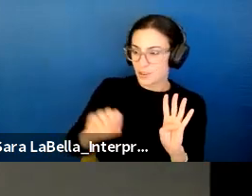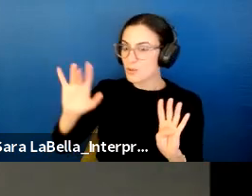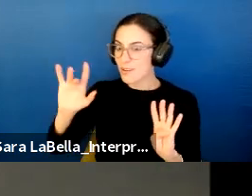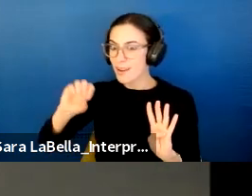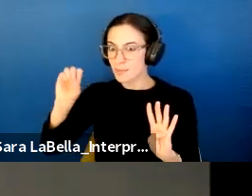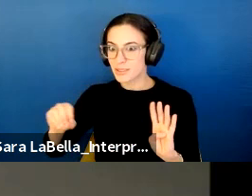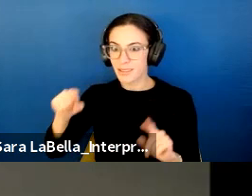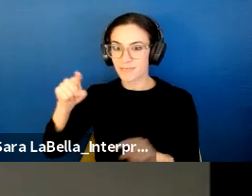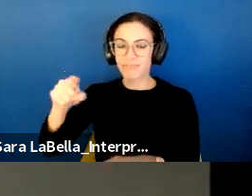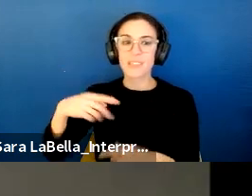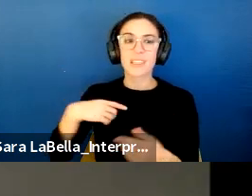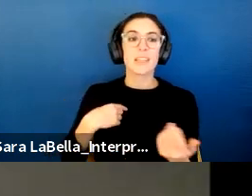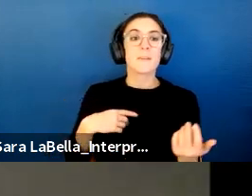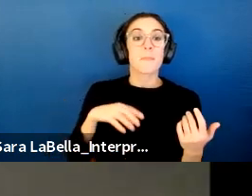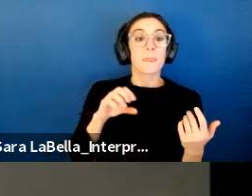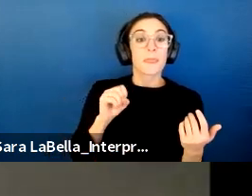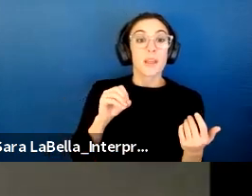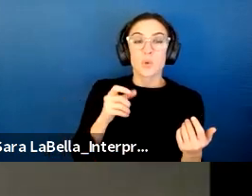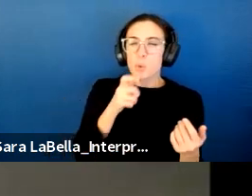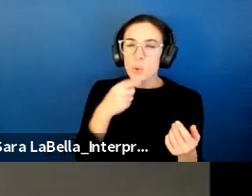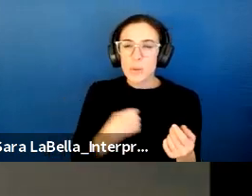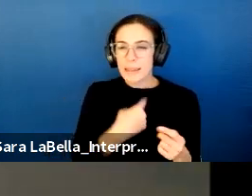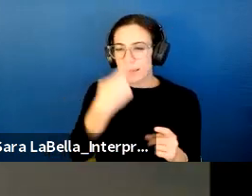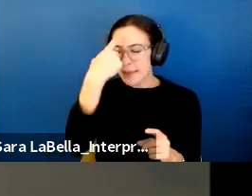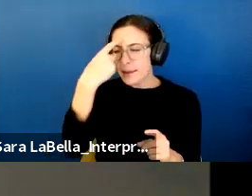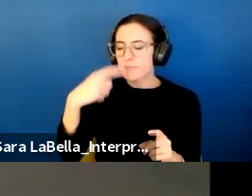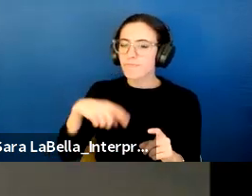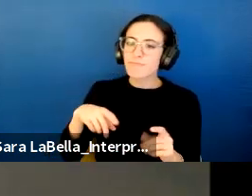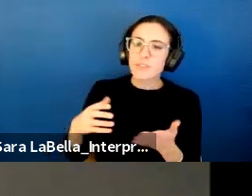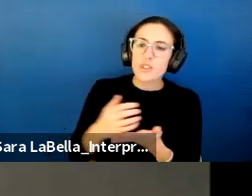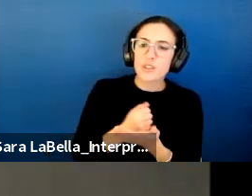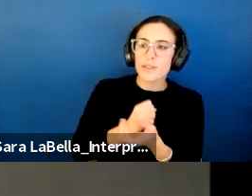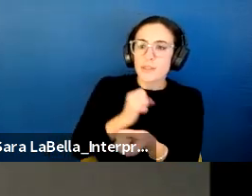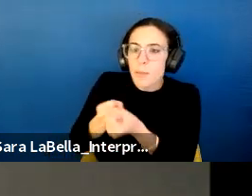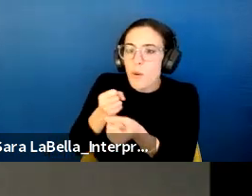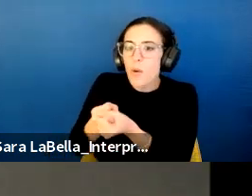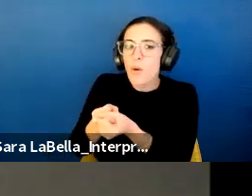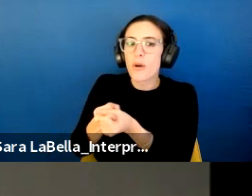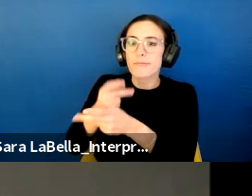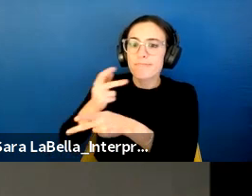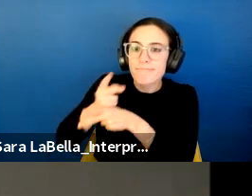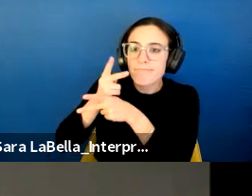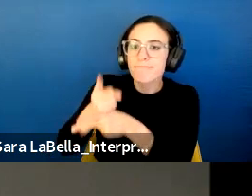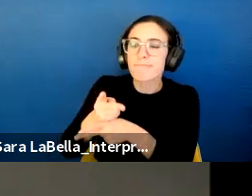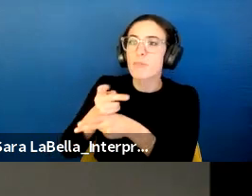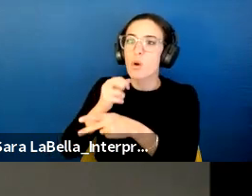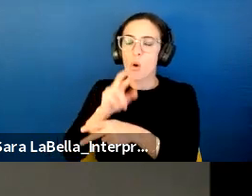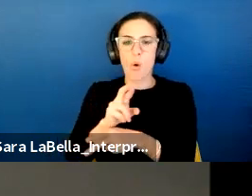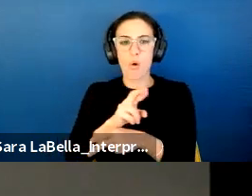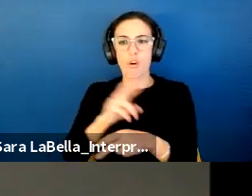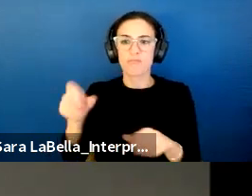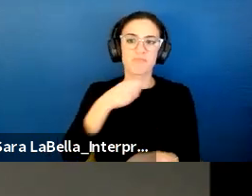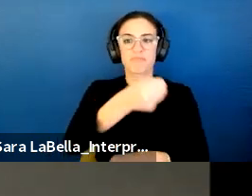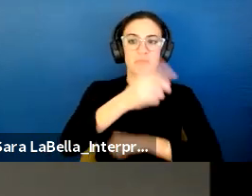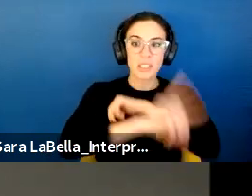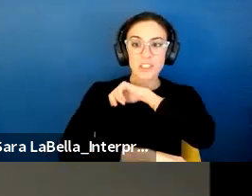needs more interventions and support that are medical in nature rather than criminal or punitive